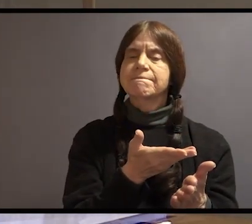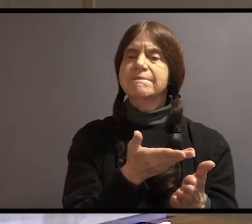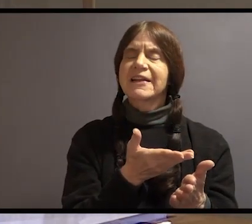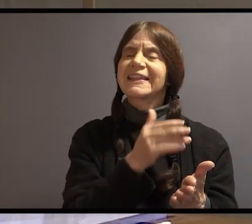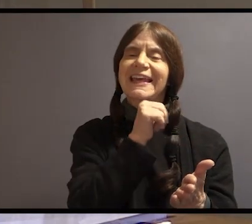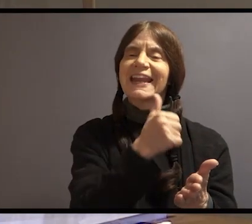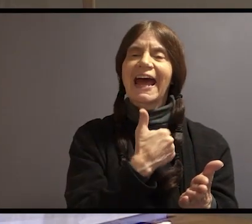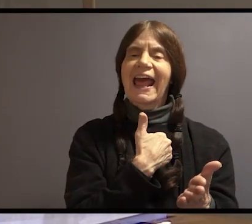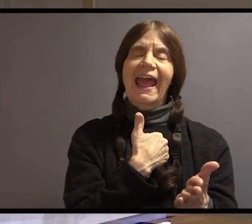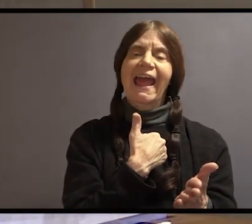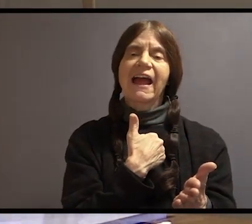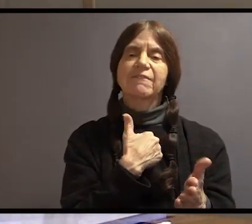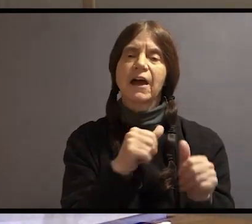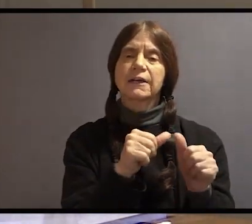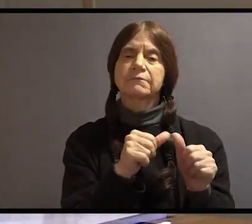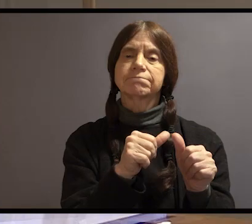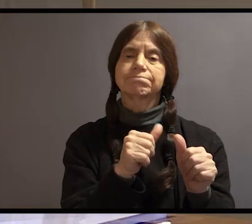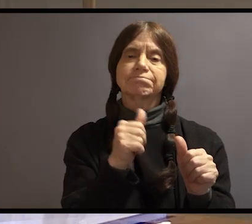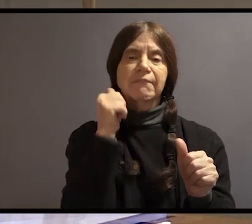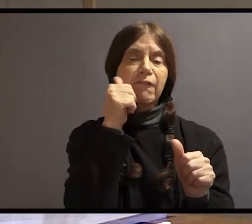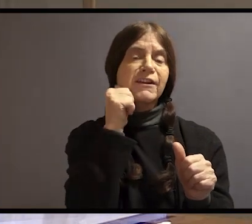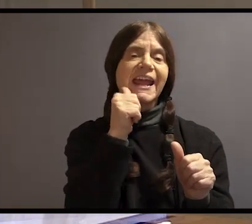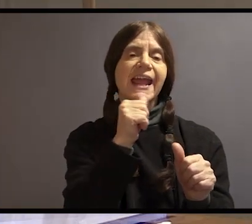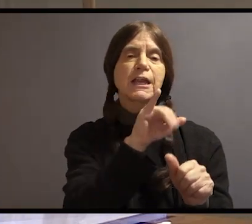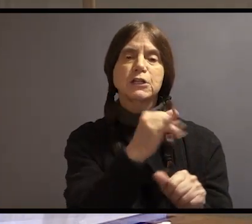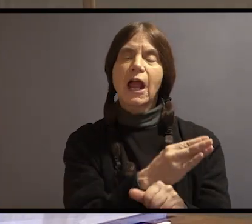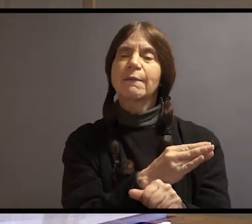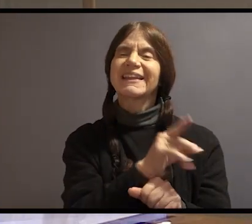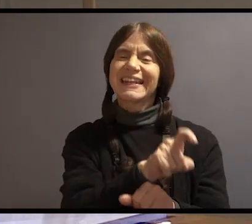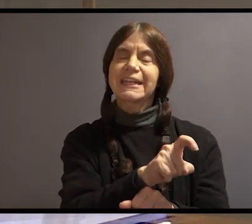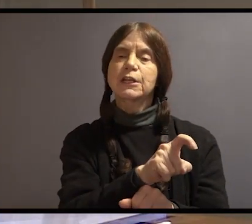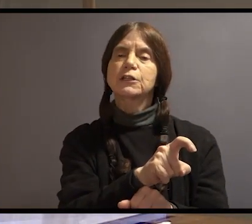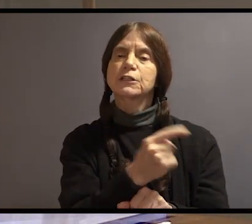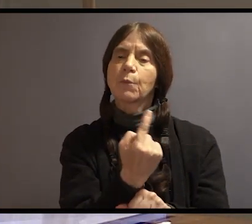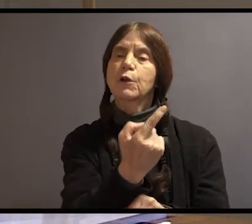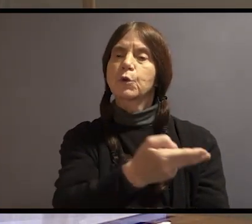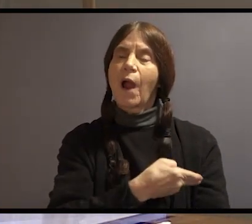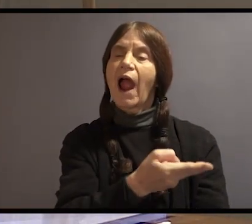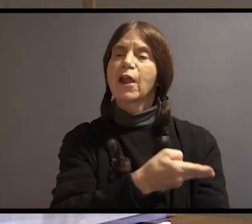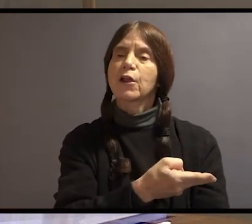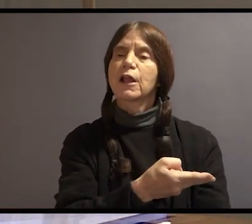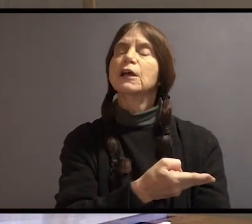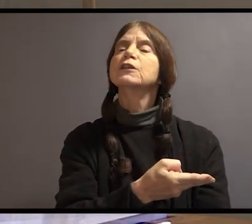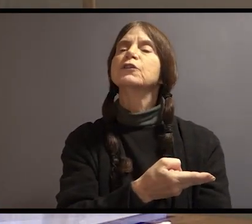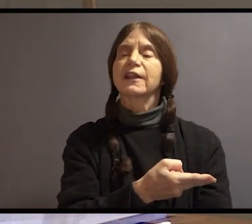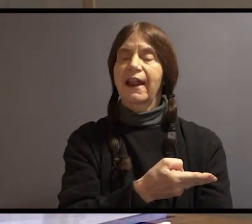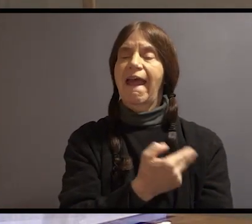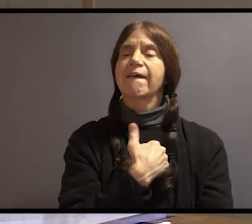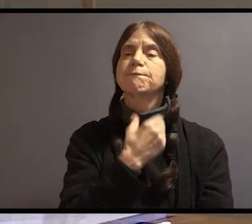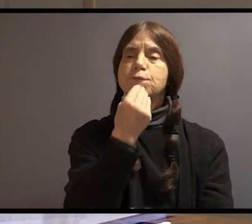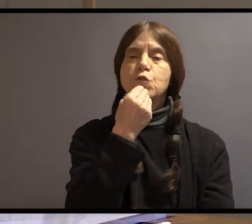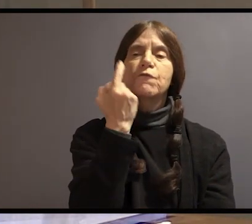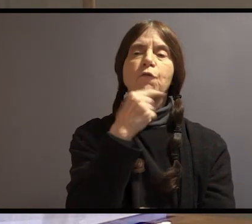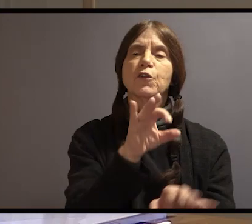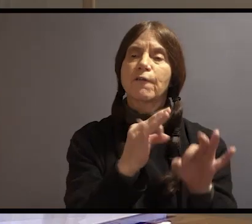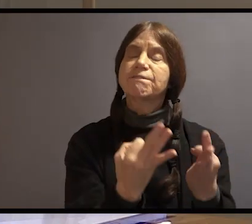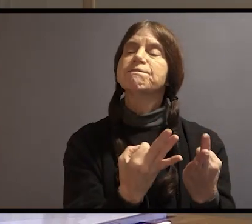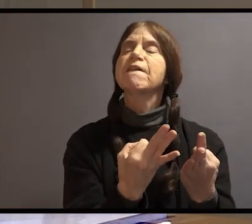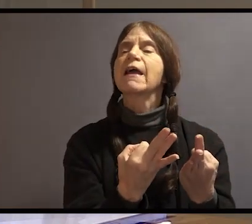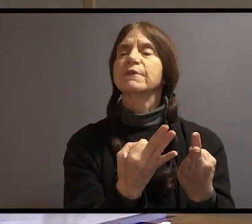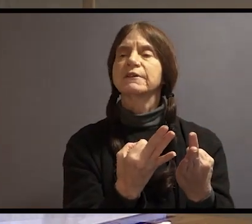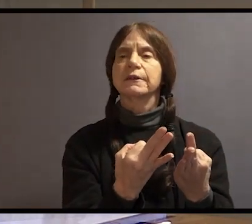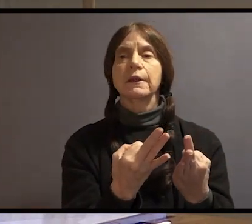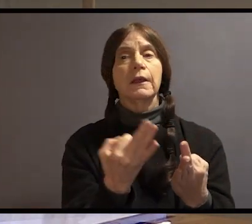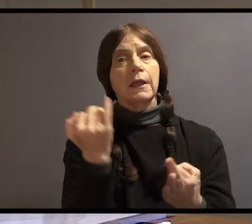a steady job. They needed somebody to employ them so they could put food on the table. Anyone who has